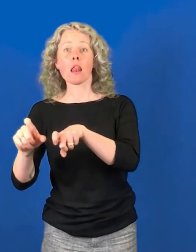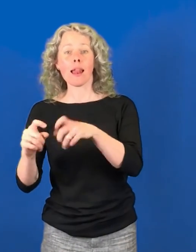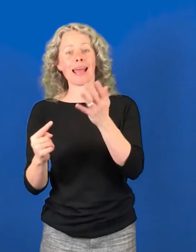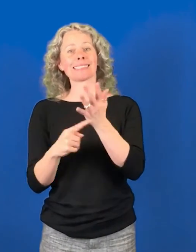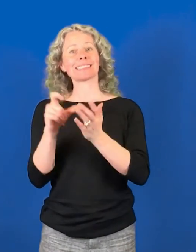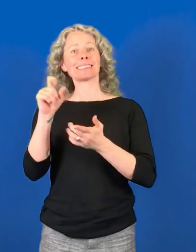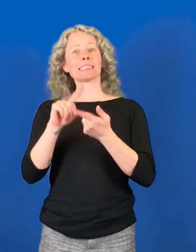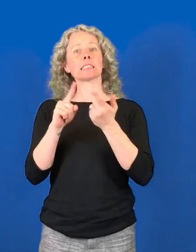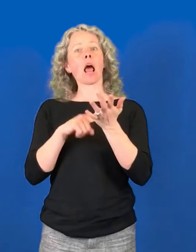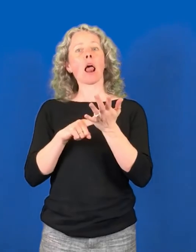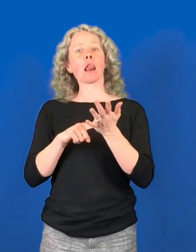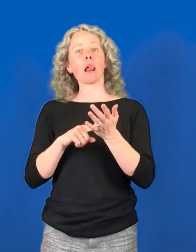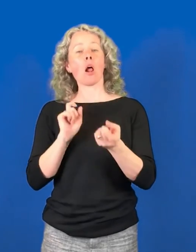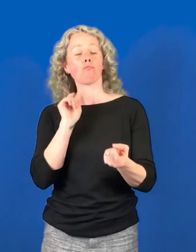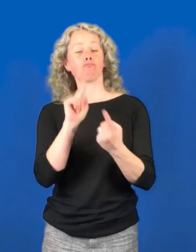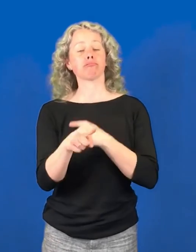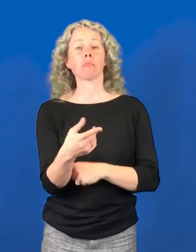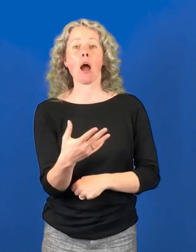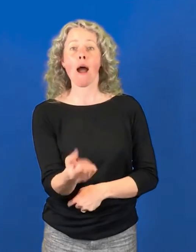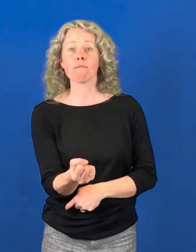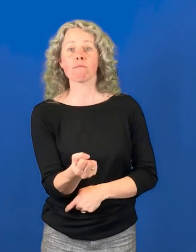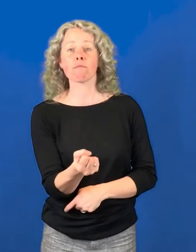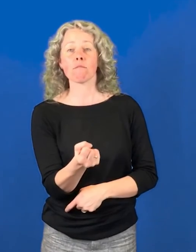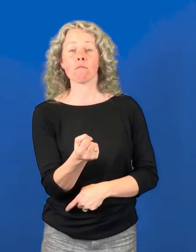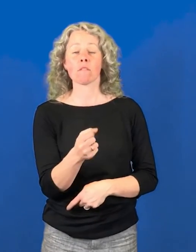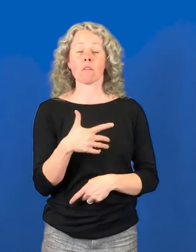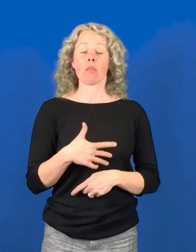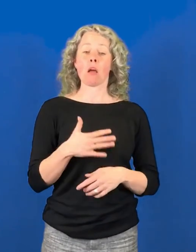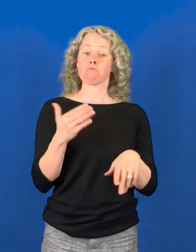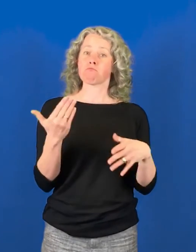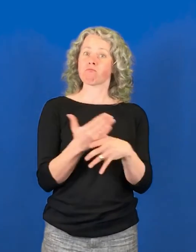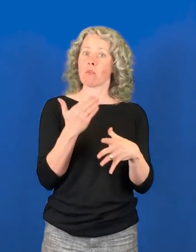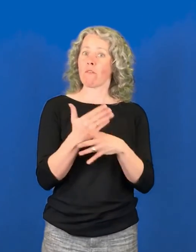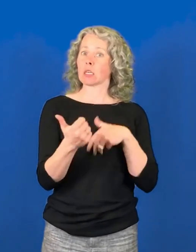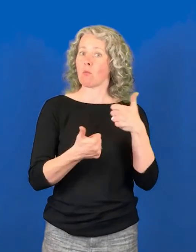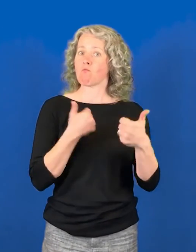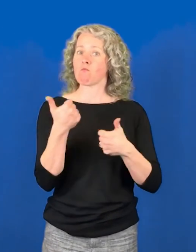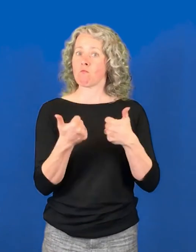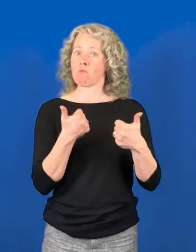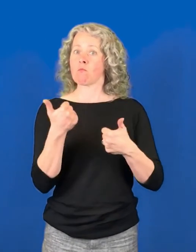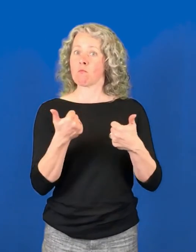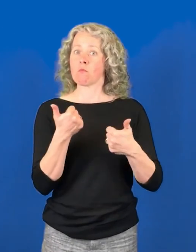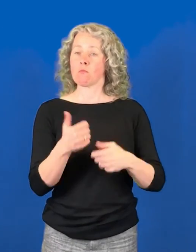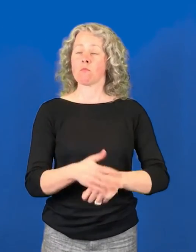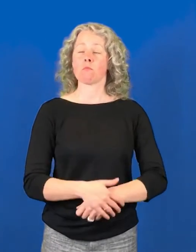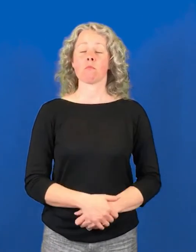have got ongoing T cell responses that is actually being quite effective.